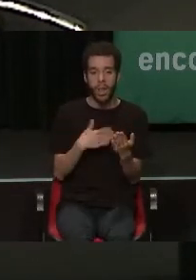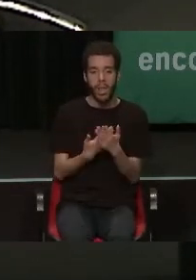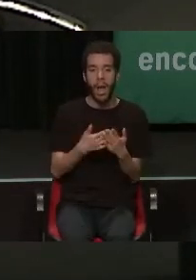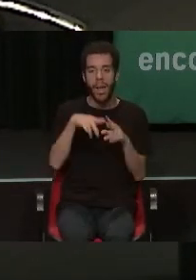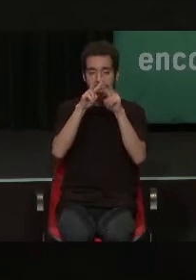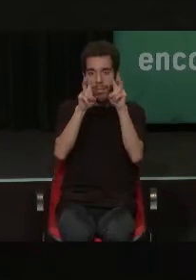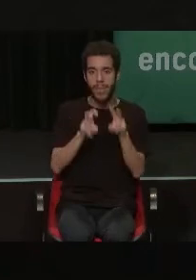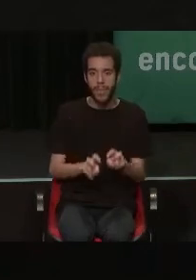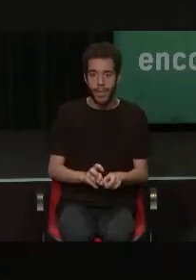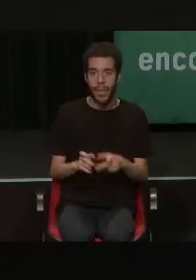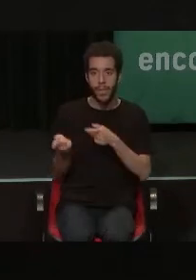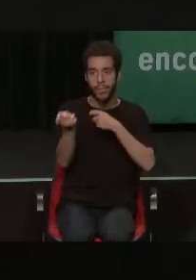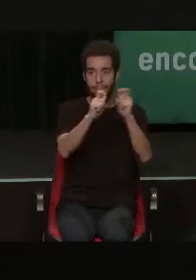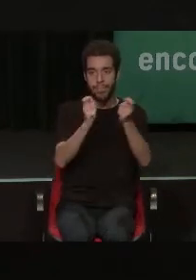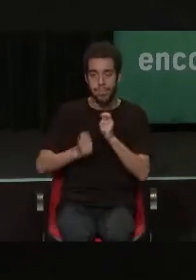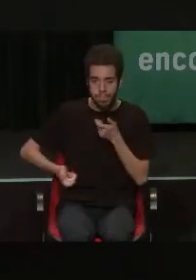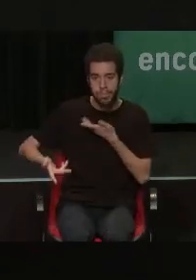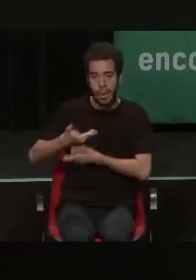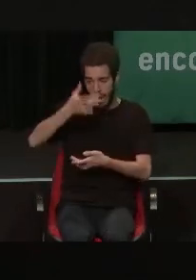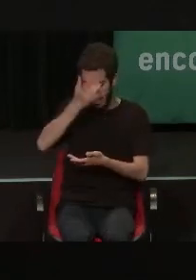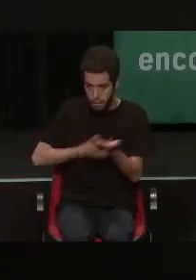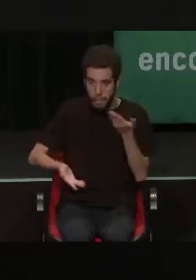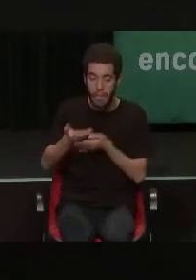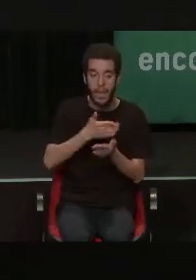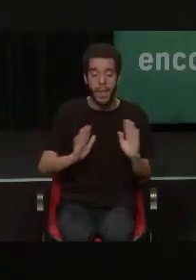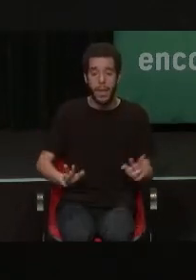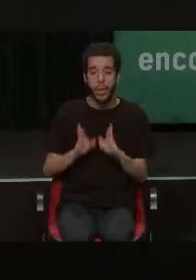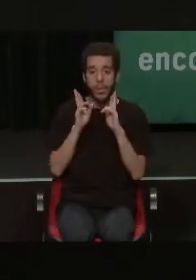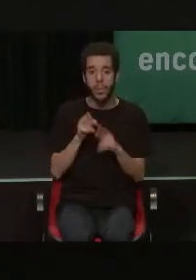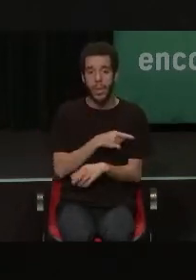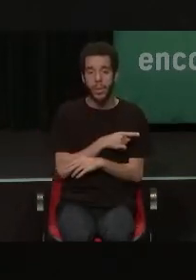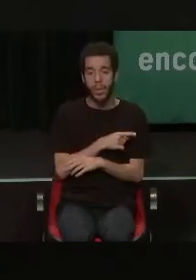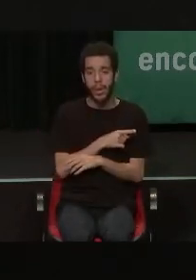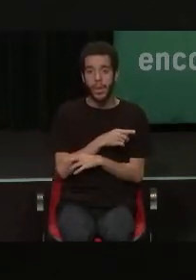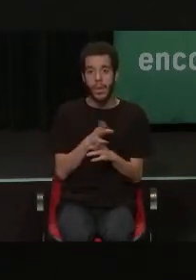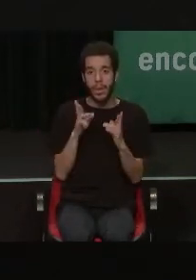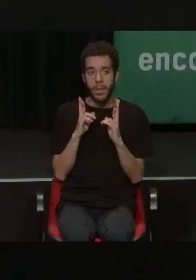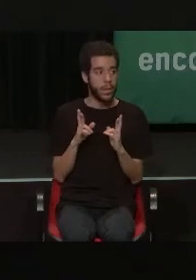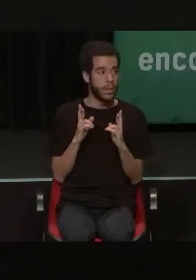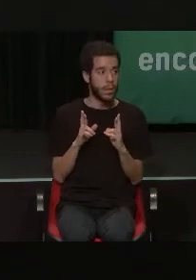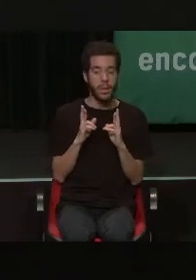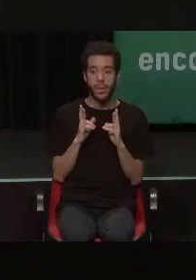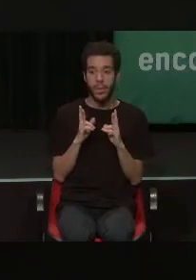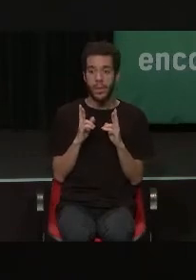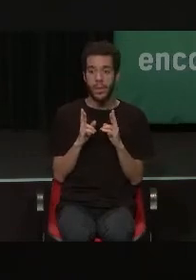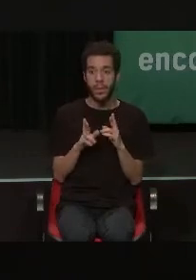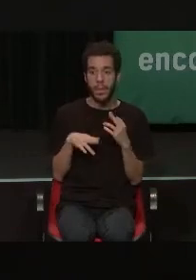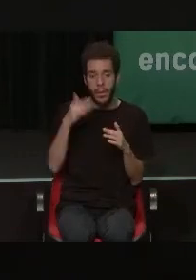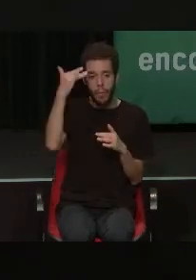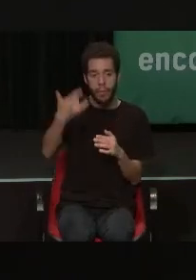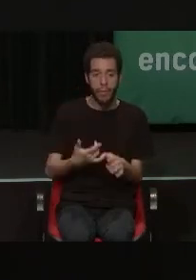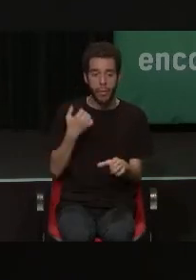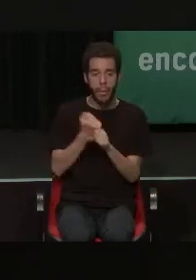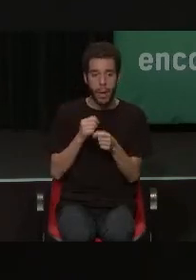ideas between us. So, and I hope, we all hope that fruitful cooperations